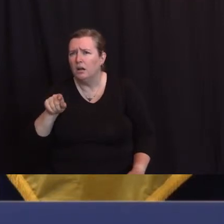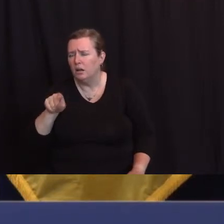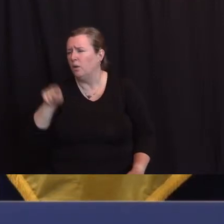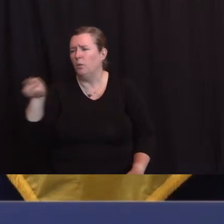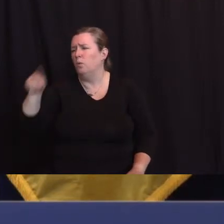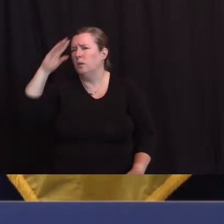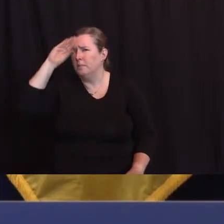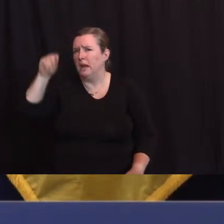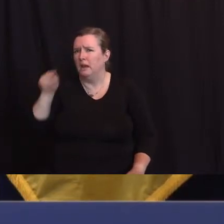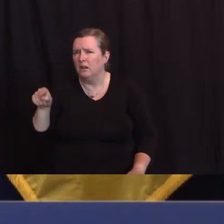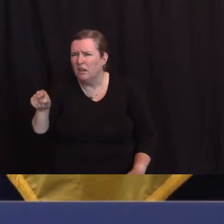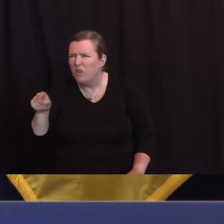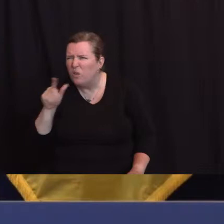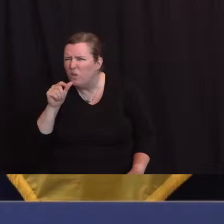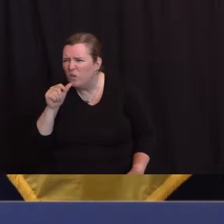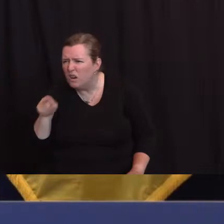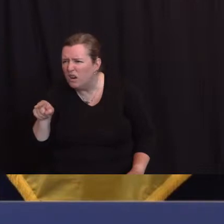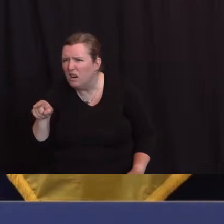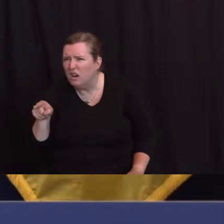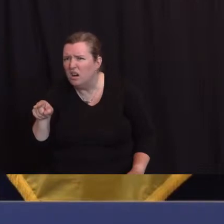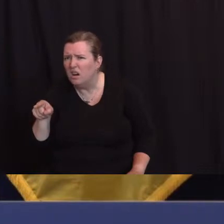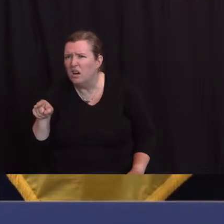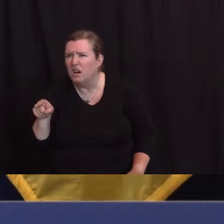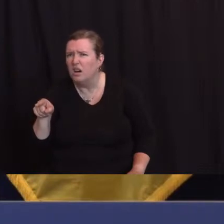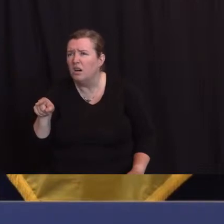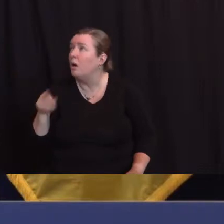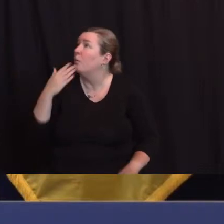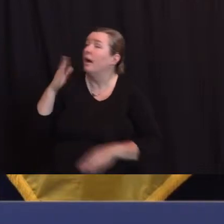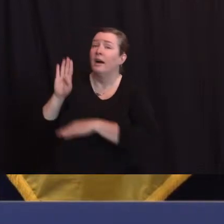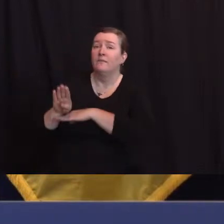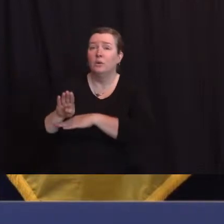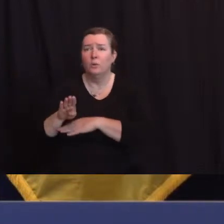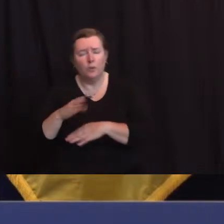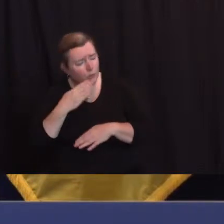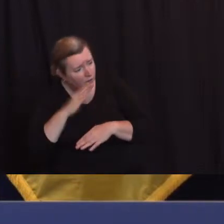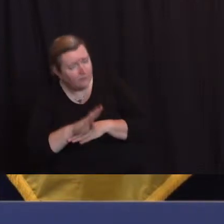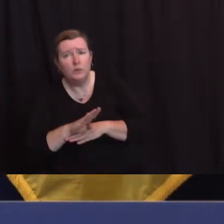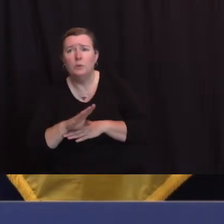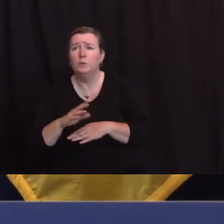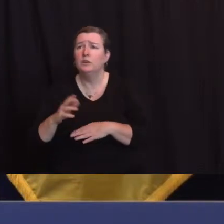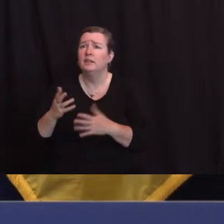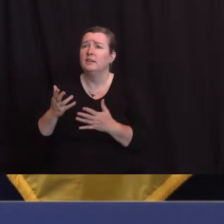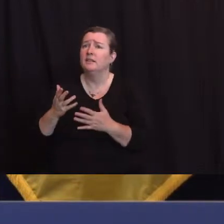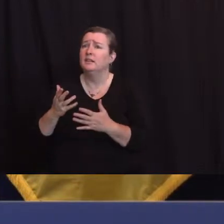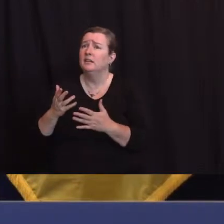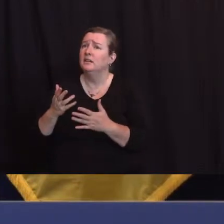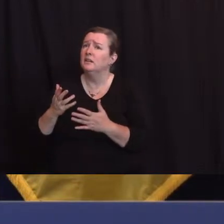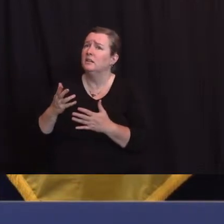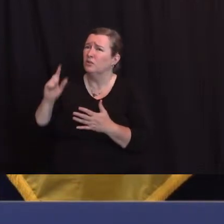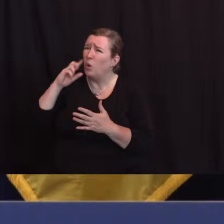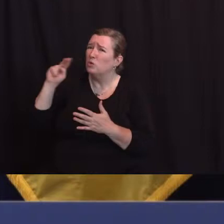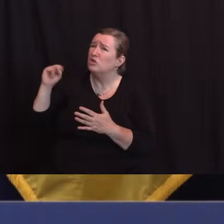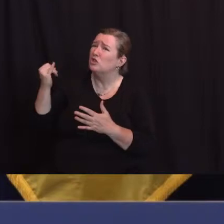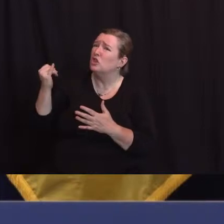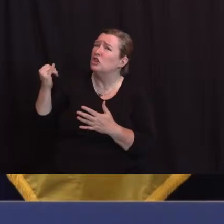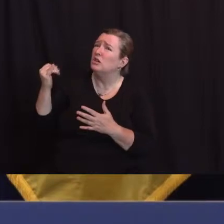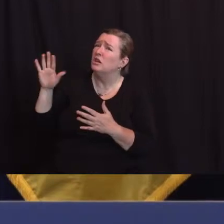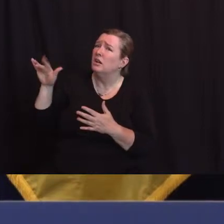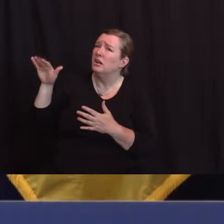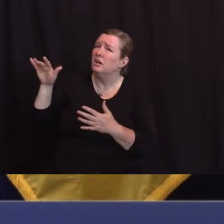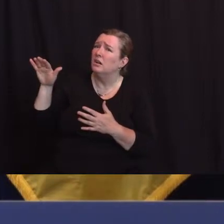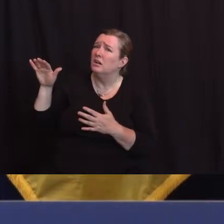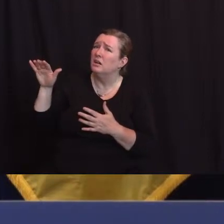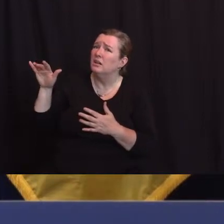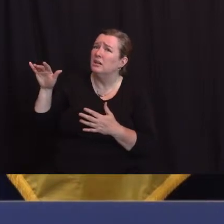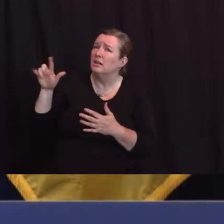Hold on one sec. Afternoon, Governor. Hey, good afternoon. Some towns in the state still have low vaccination rates, like Lakewood, where just